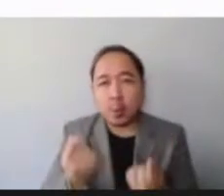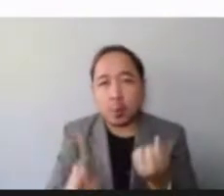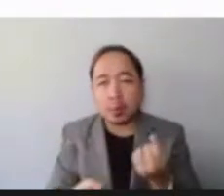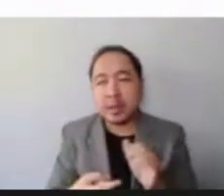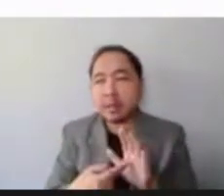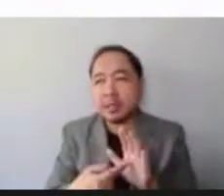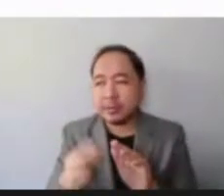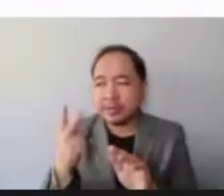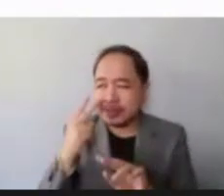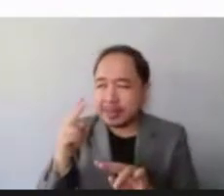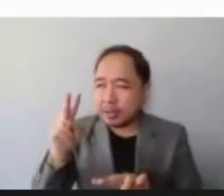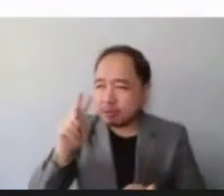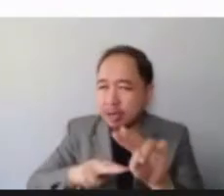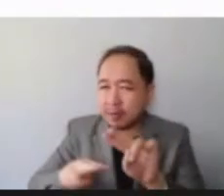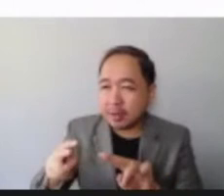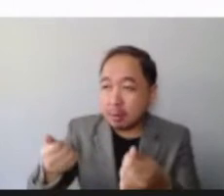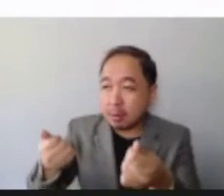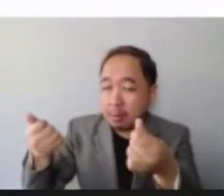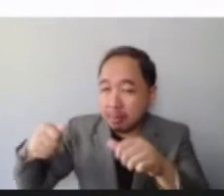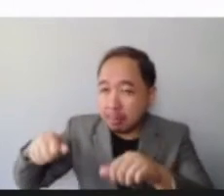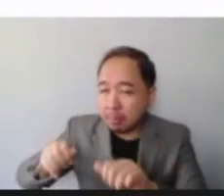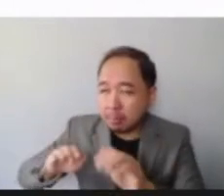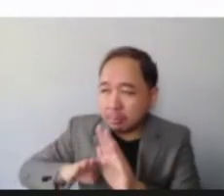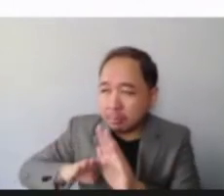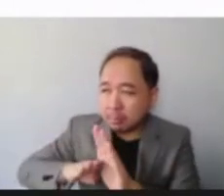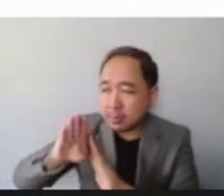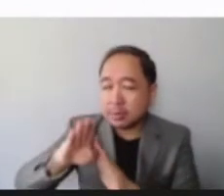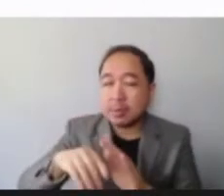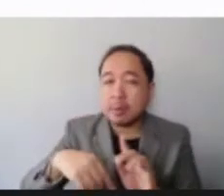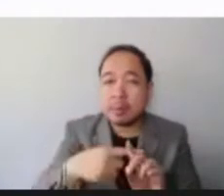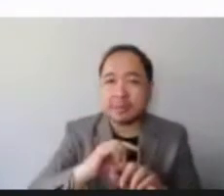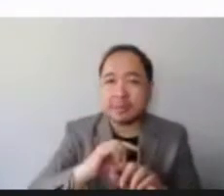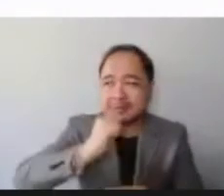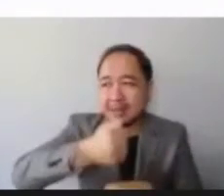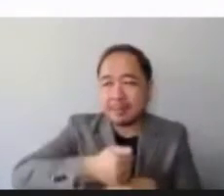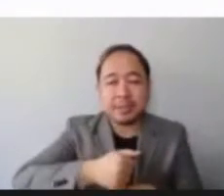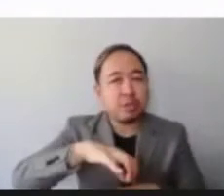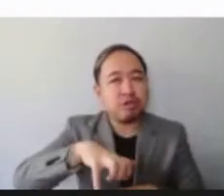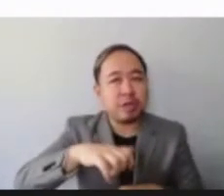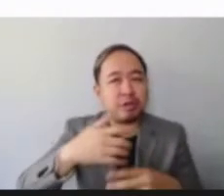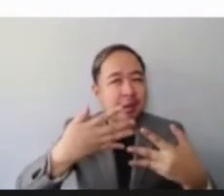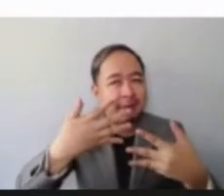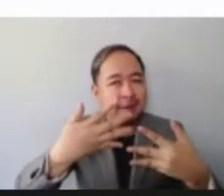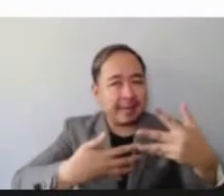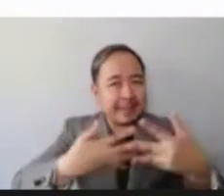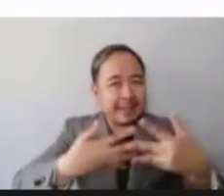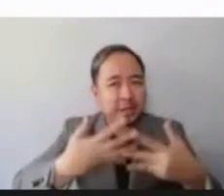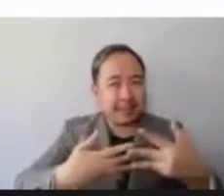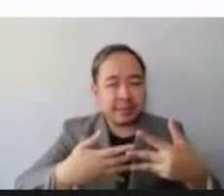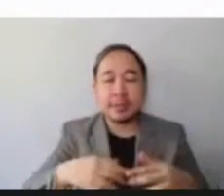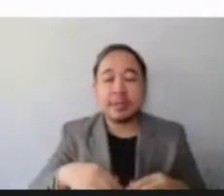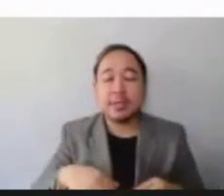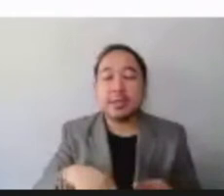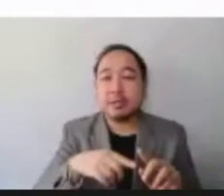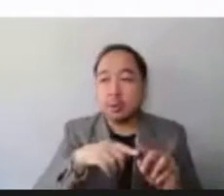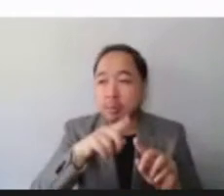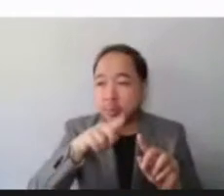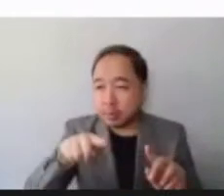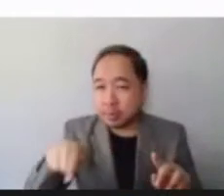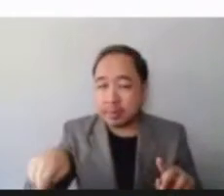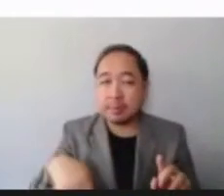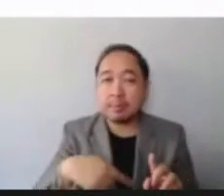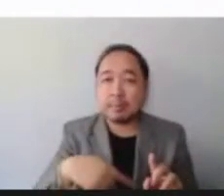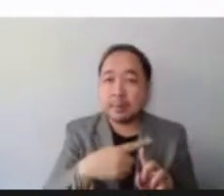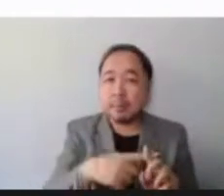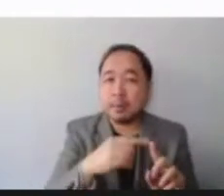through the establishment of national indexes by ensuring enabling environments for investment for example through the